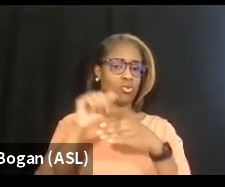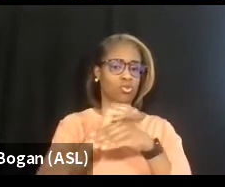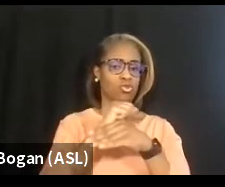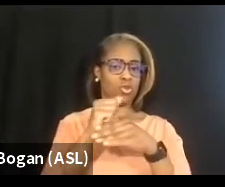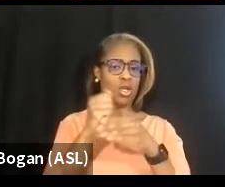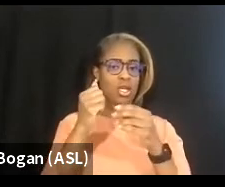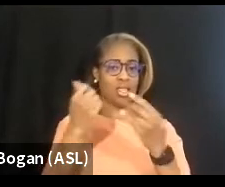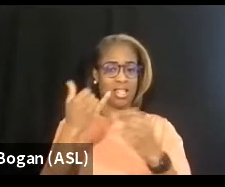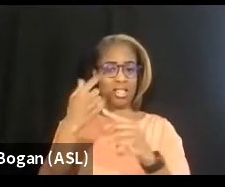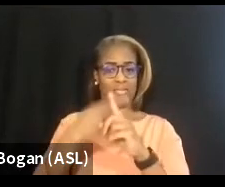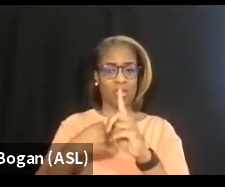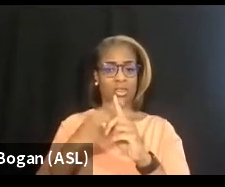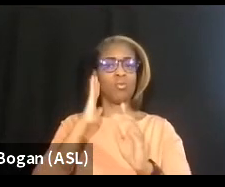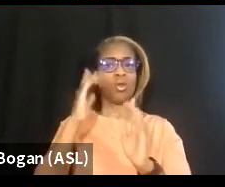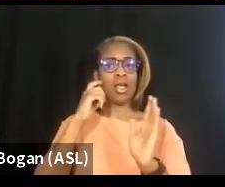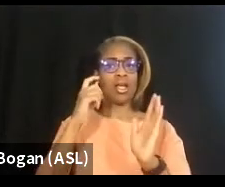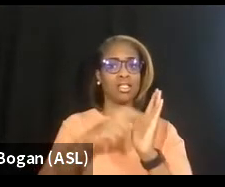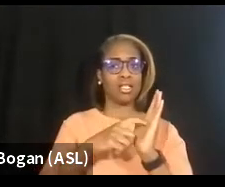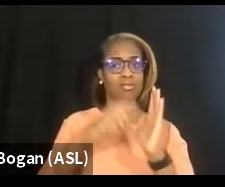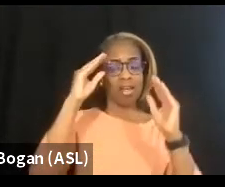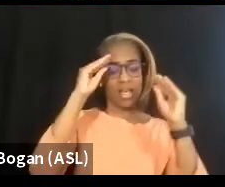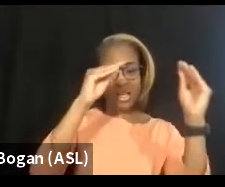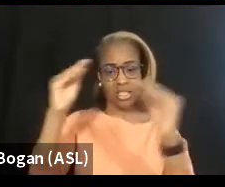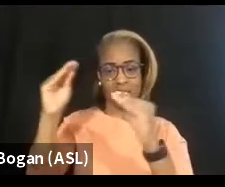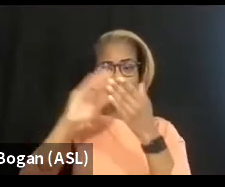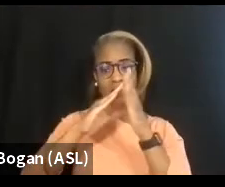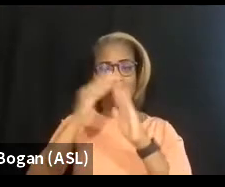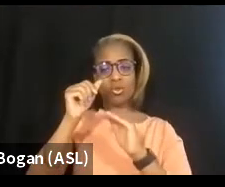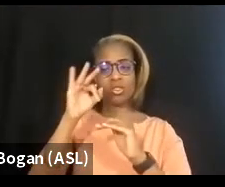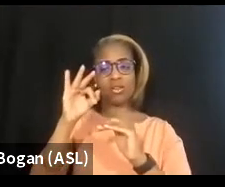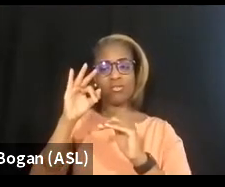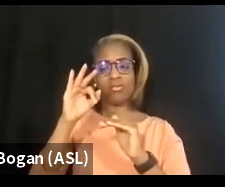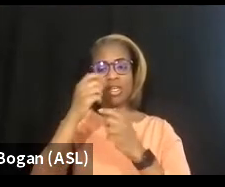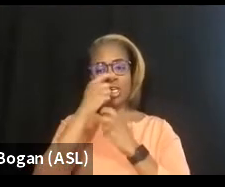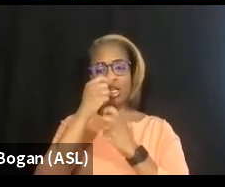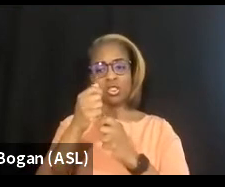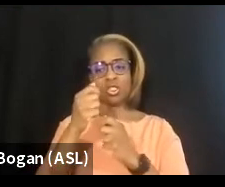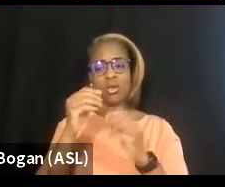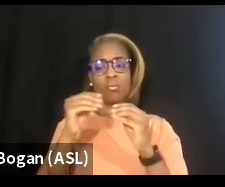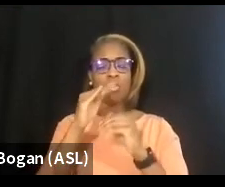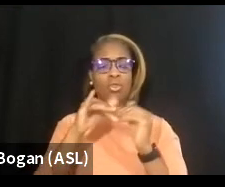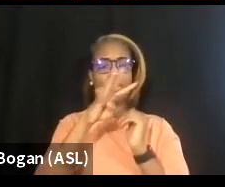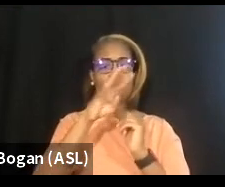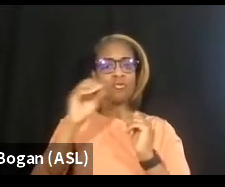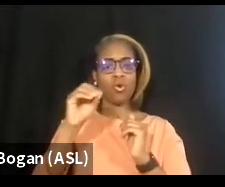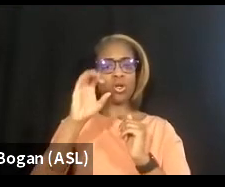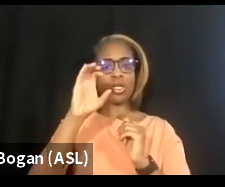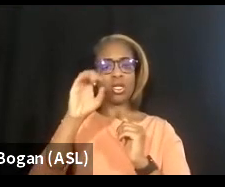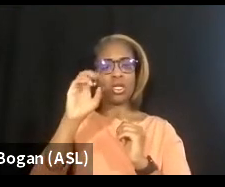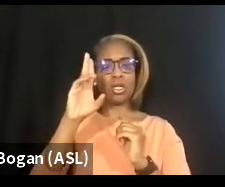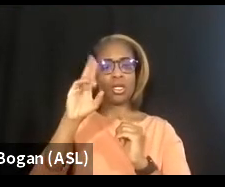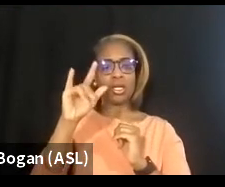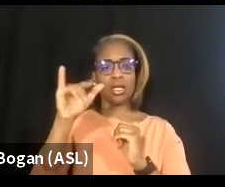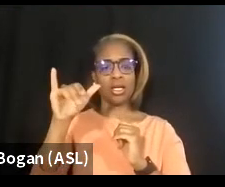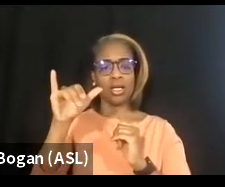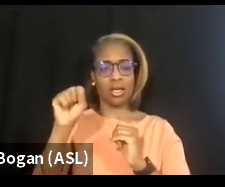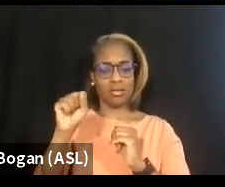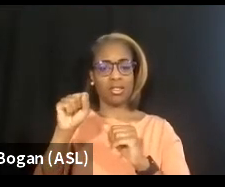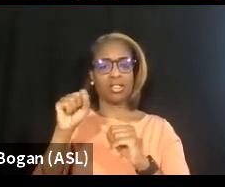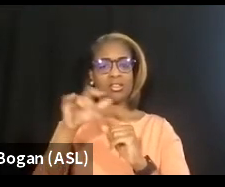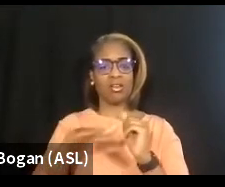identify and educate communities of interest in over 40 counties across the state. They will help people to